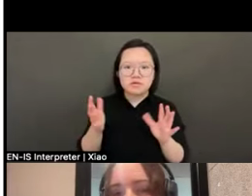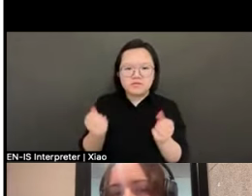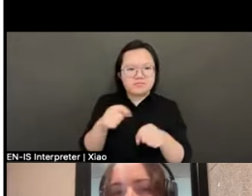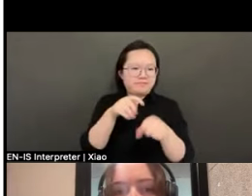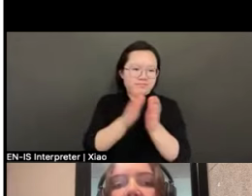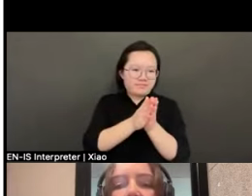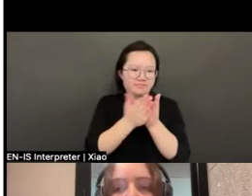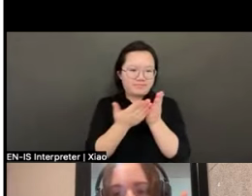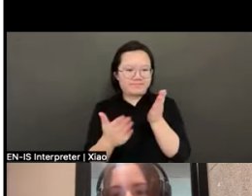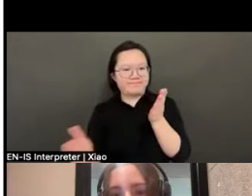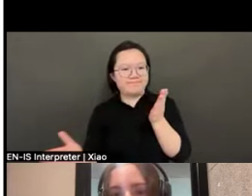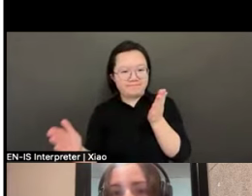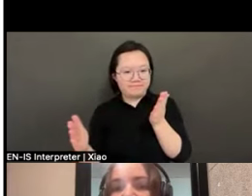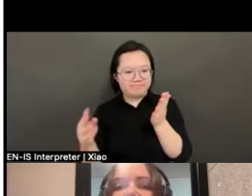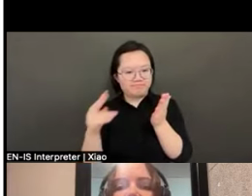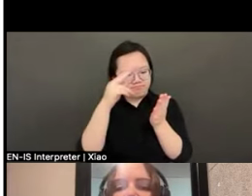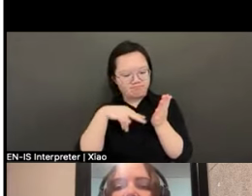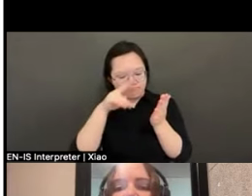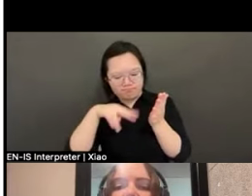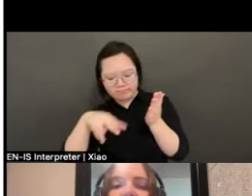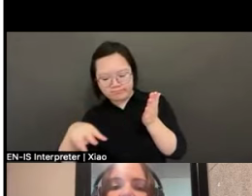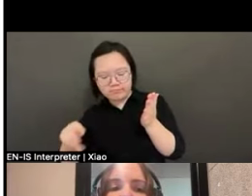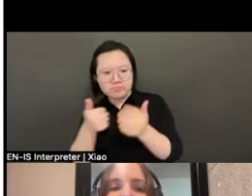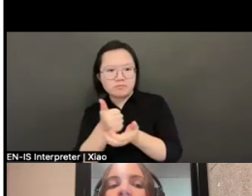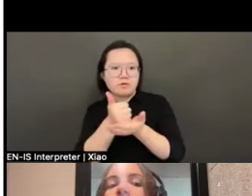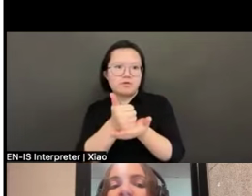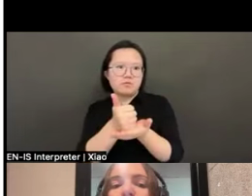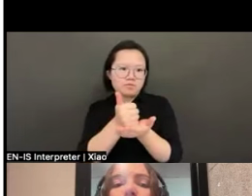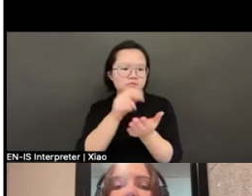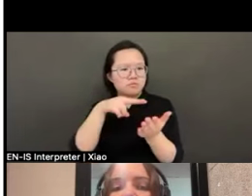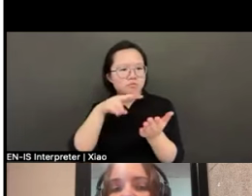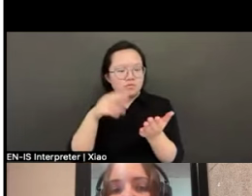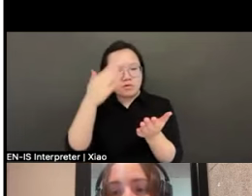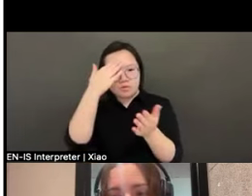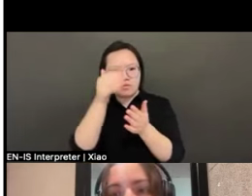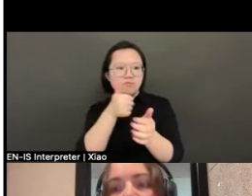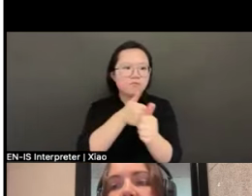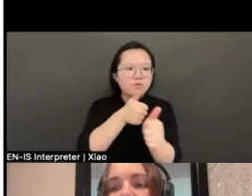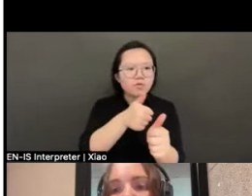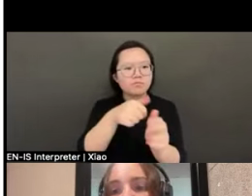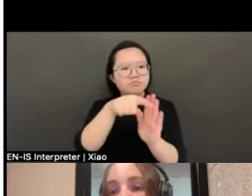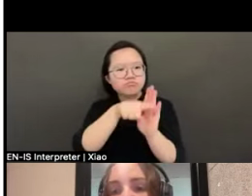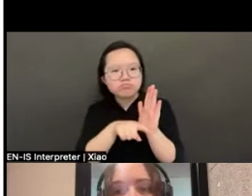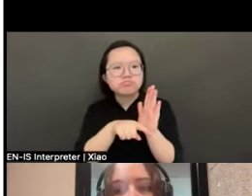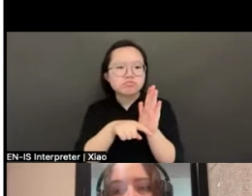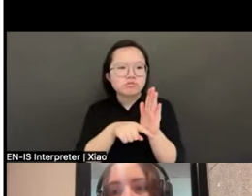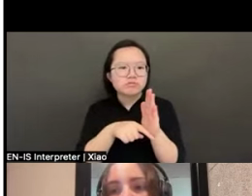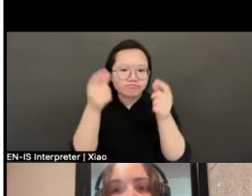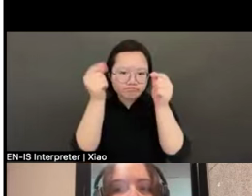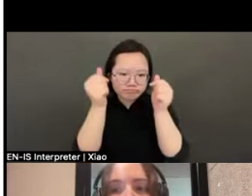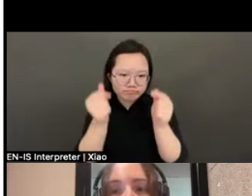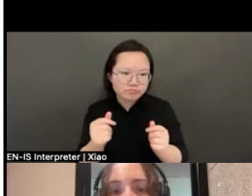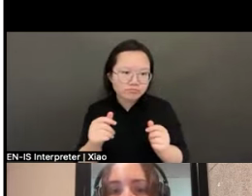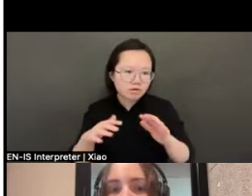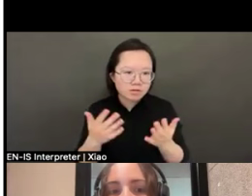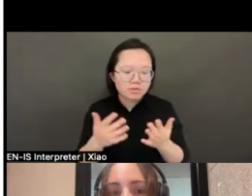to compulsory fields, so where you have the red stars and the character count limit. Upload all required documents, so your registration documents,